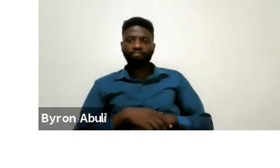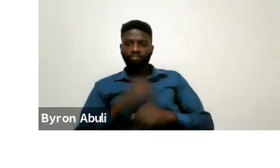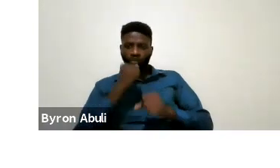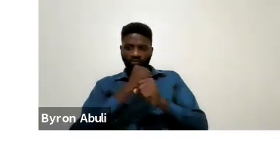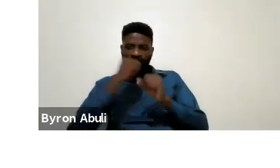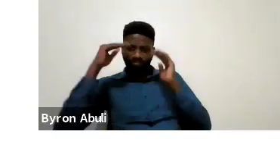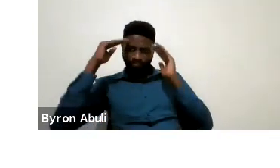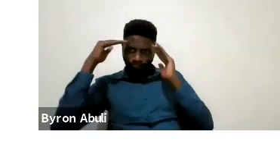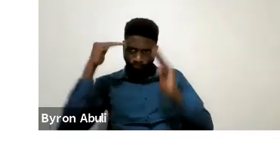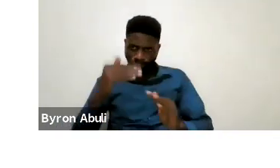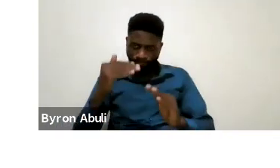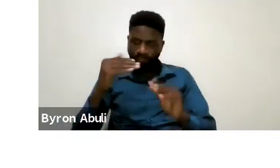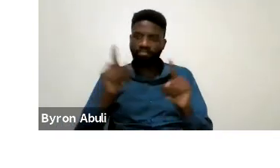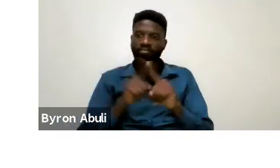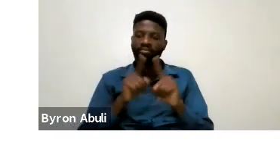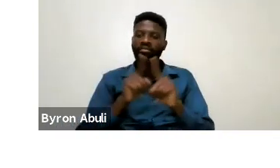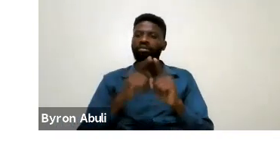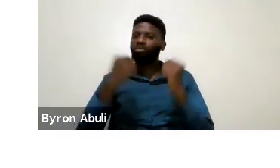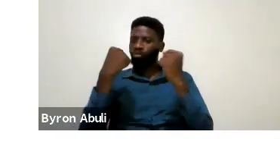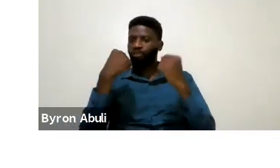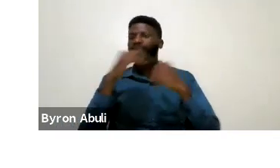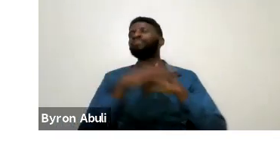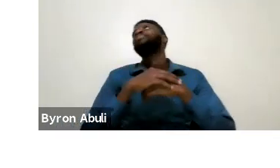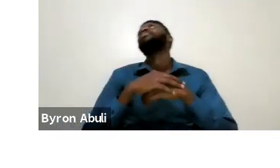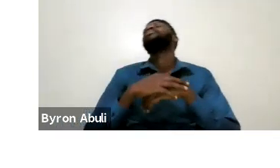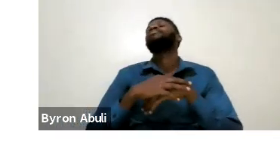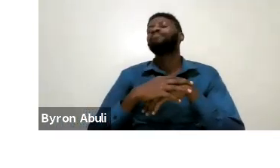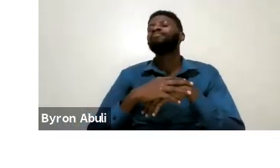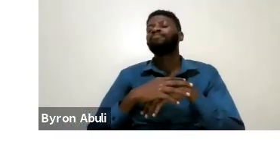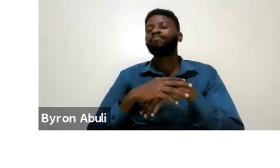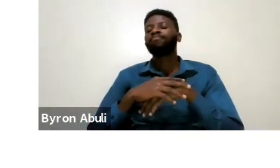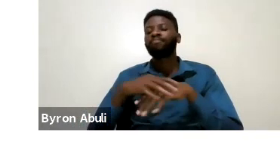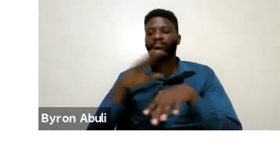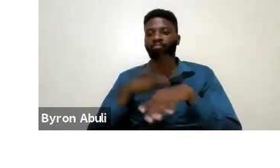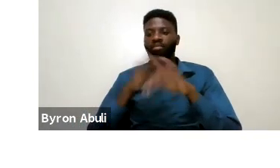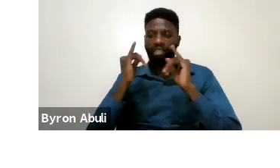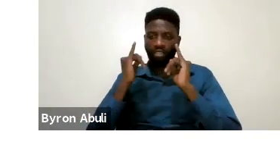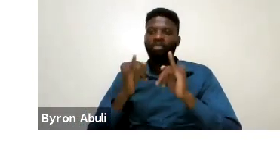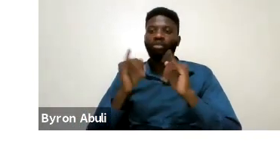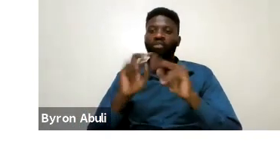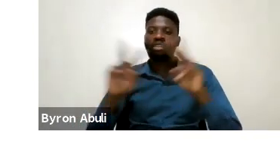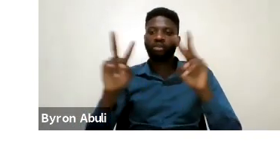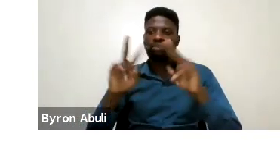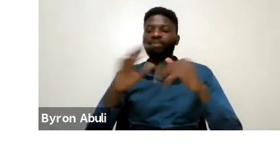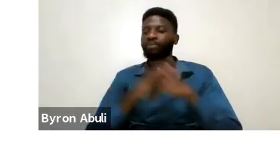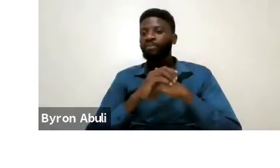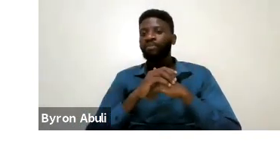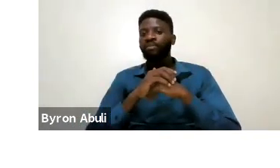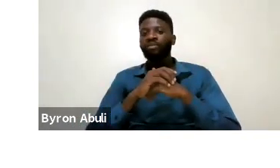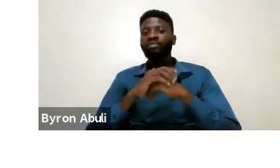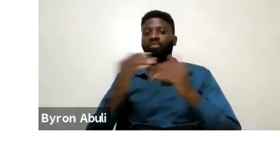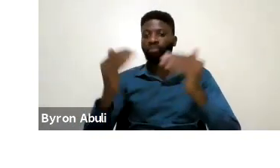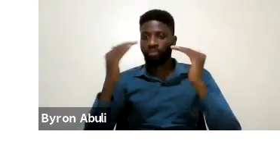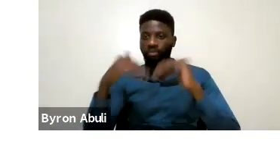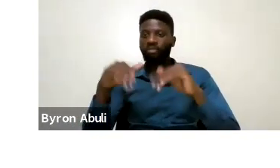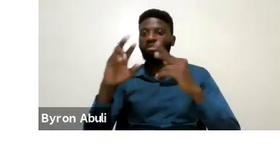courageous. Yes. Courageous, yes, that's a good individual value. So we can go to